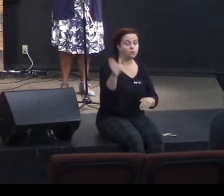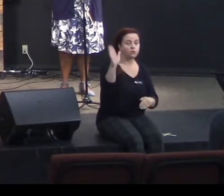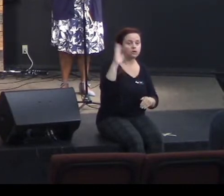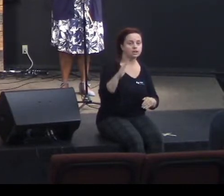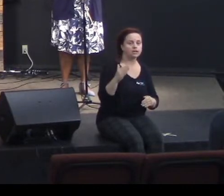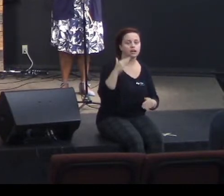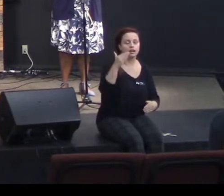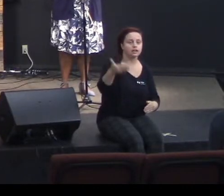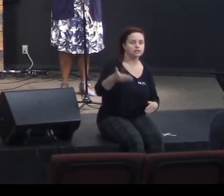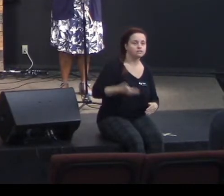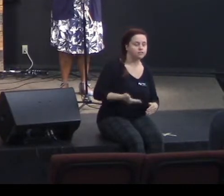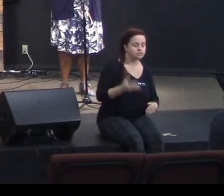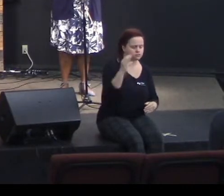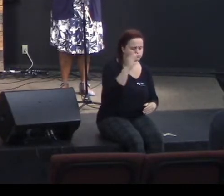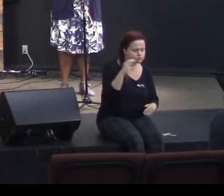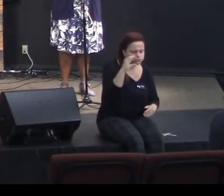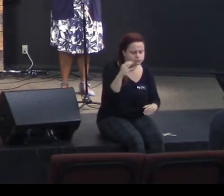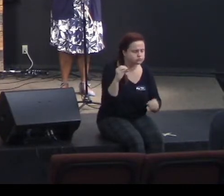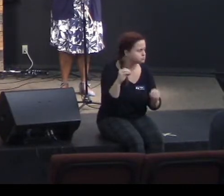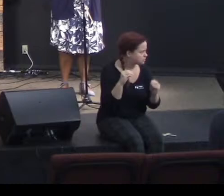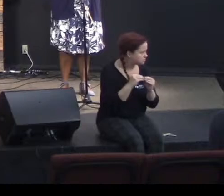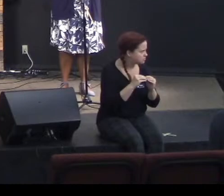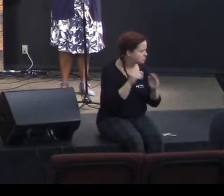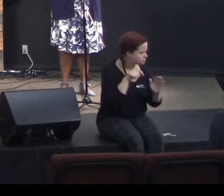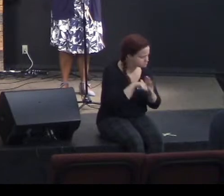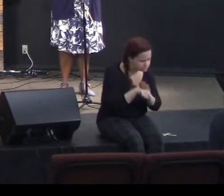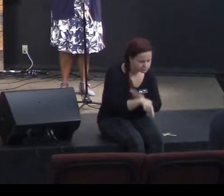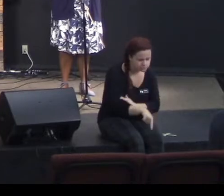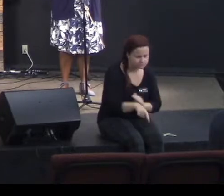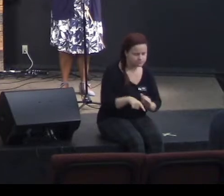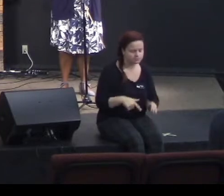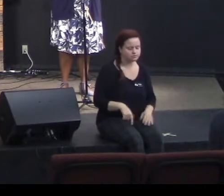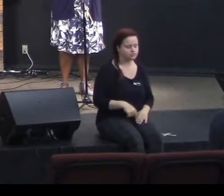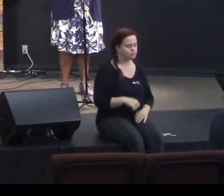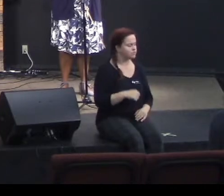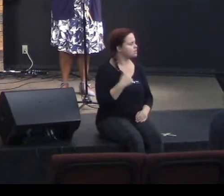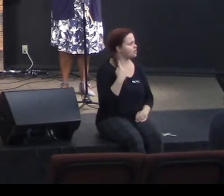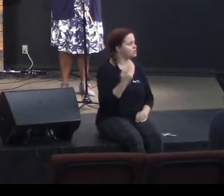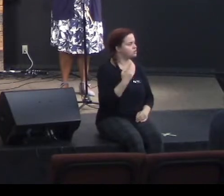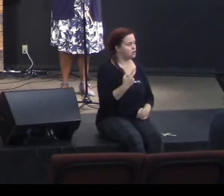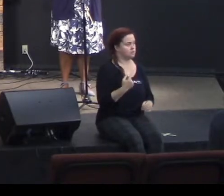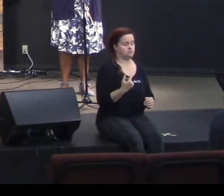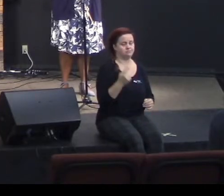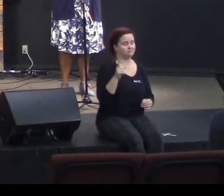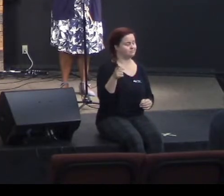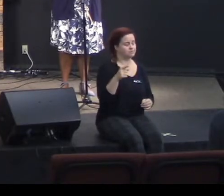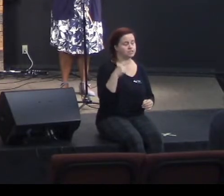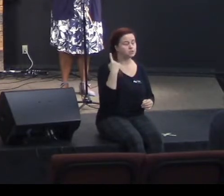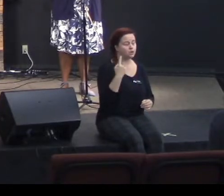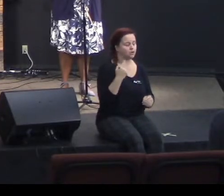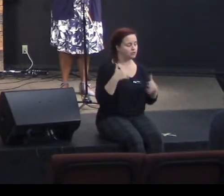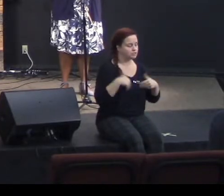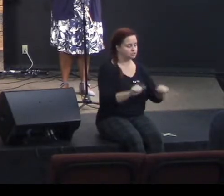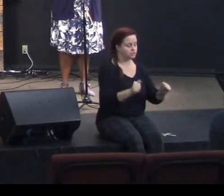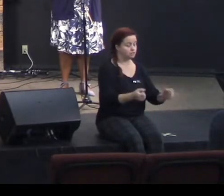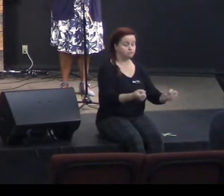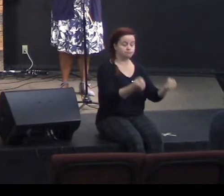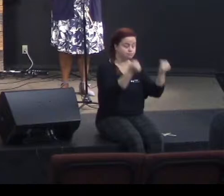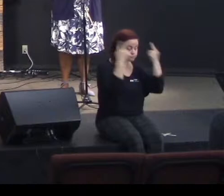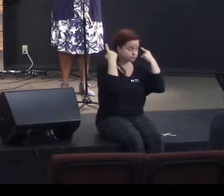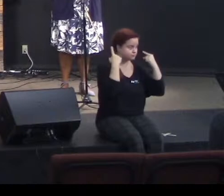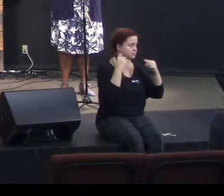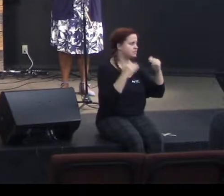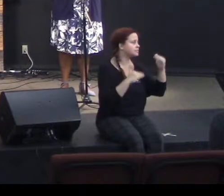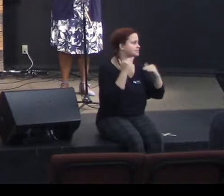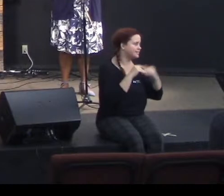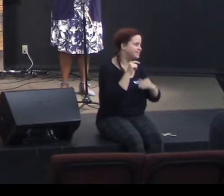deeper, not wanting us to be comfortable in what we understand, but always is trying to blow our mind. And there's a balance there that needs to be had. And then,